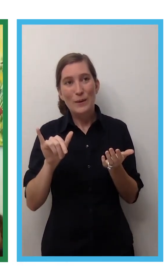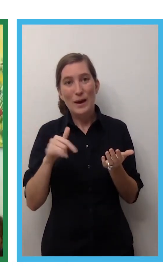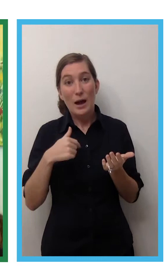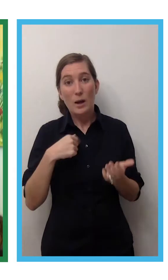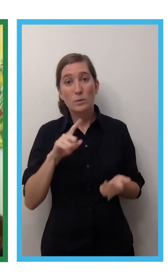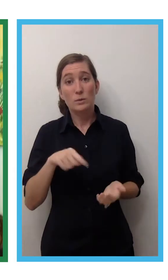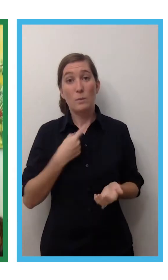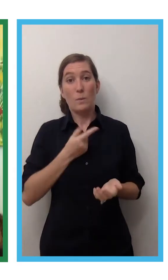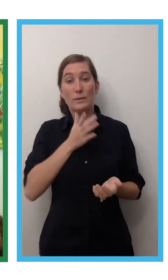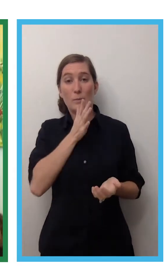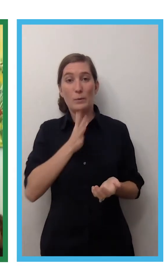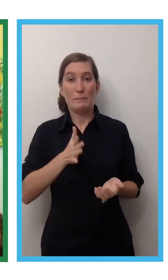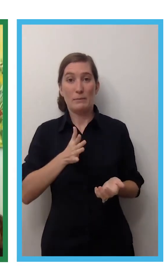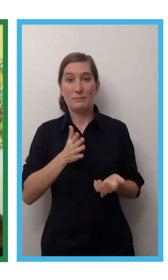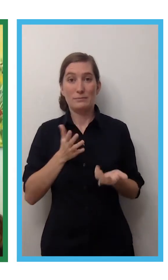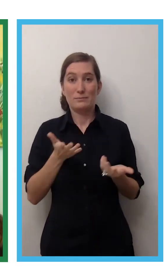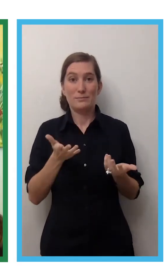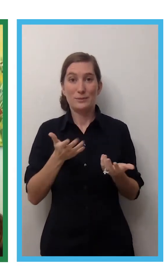like 1,000 miles.